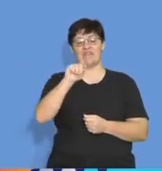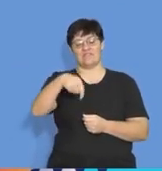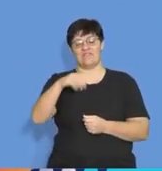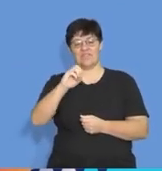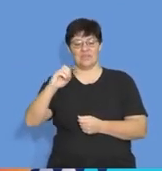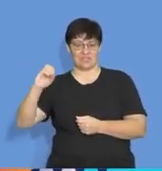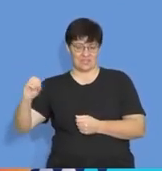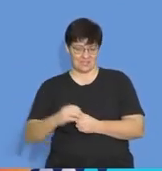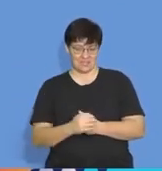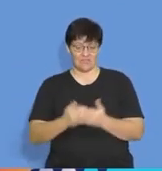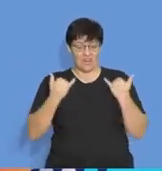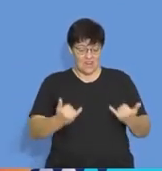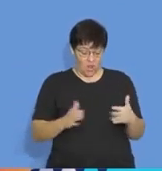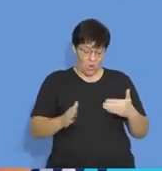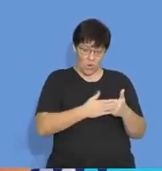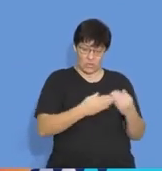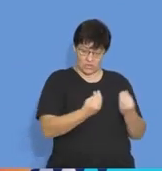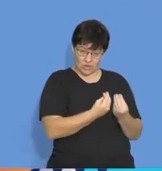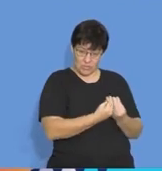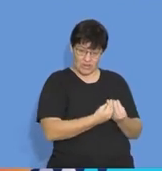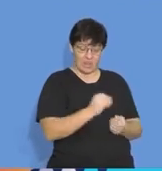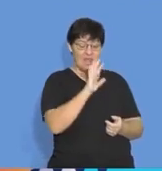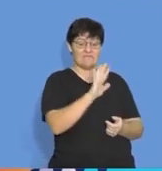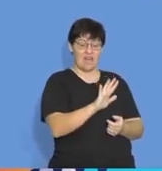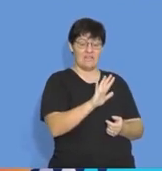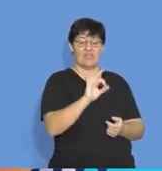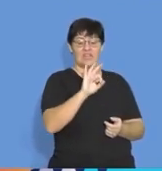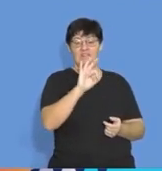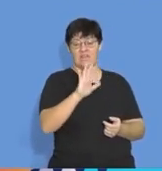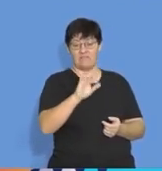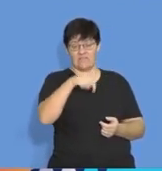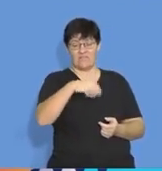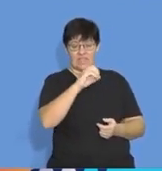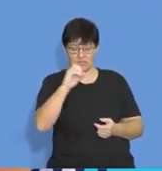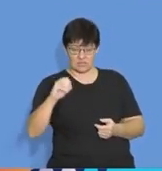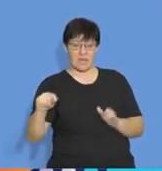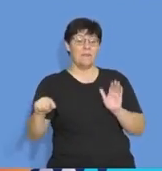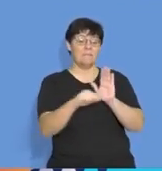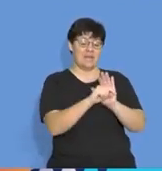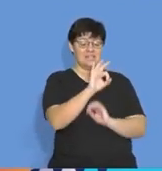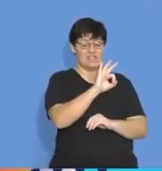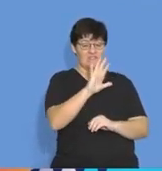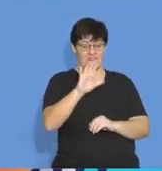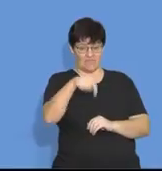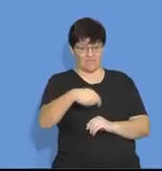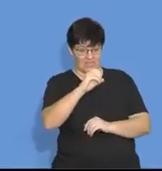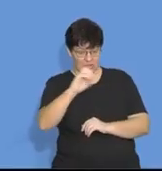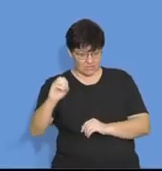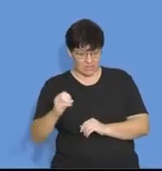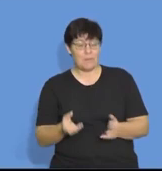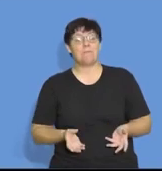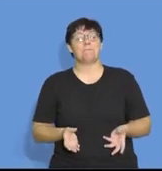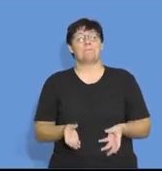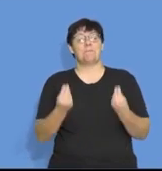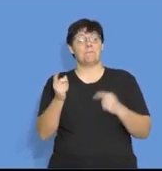now, it's this year's closing stock, 535,000 minus your 35,000 will give you